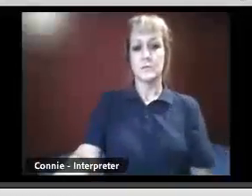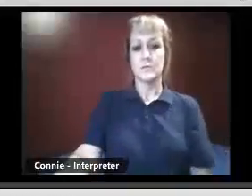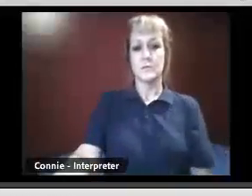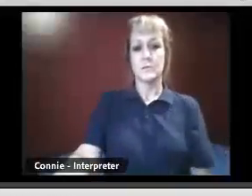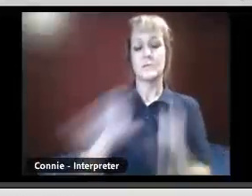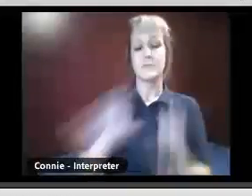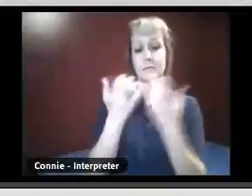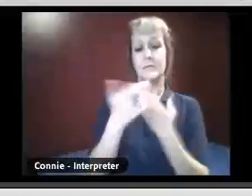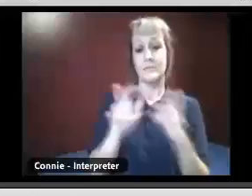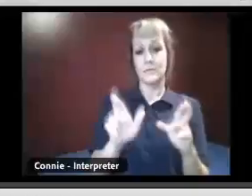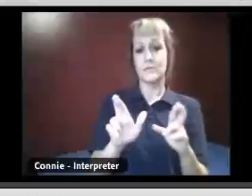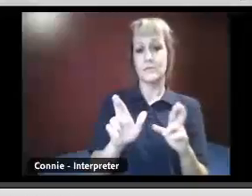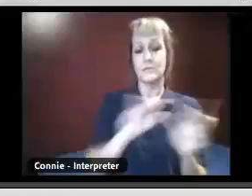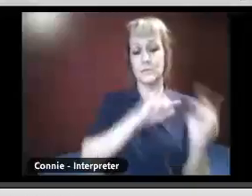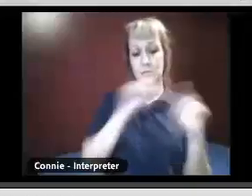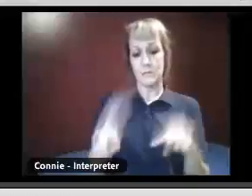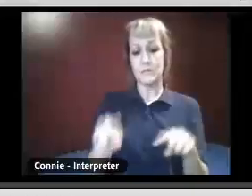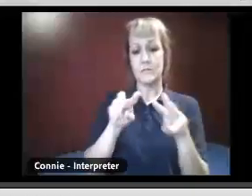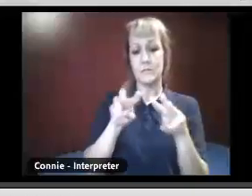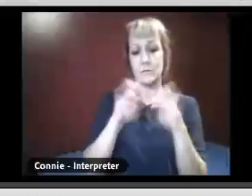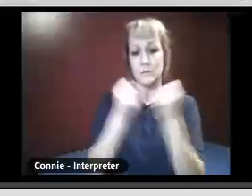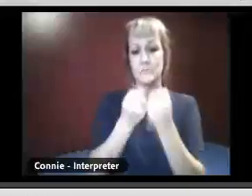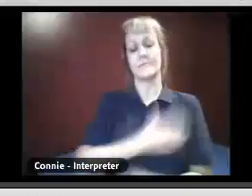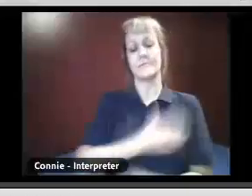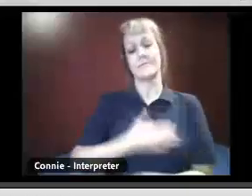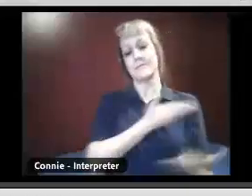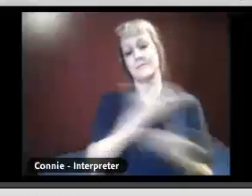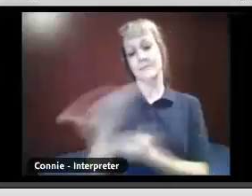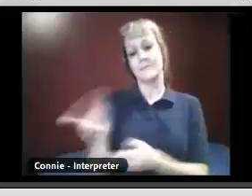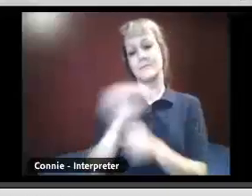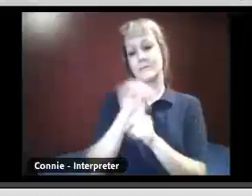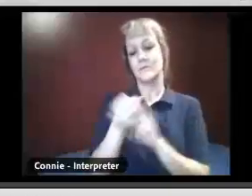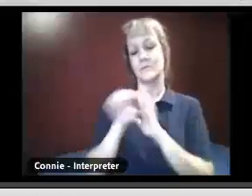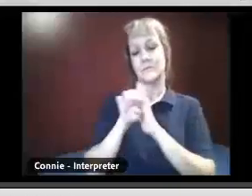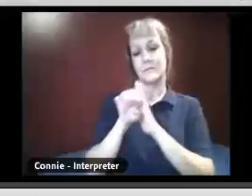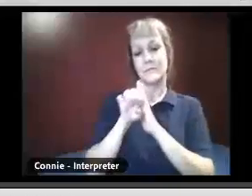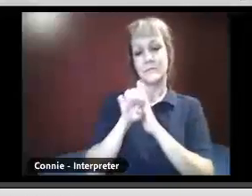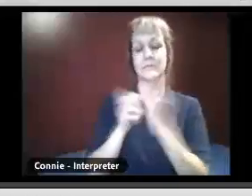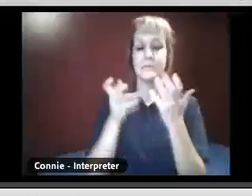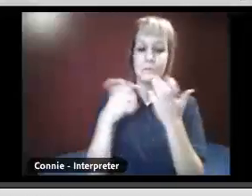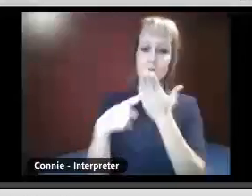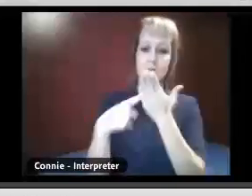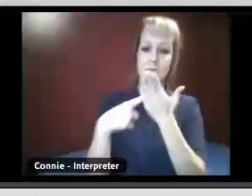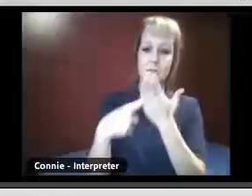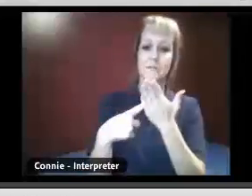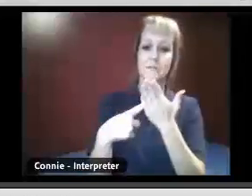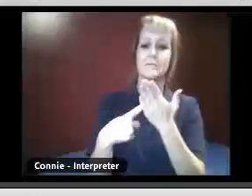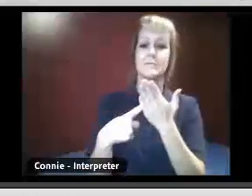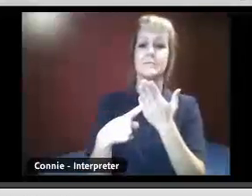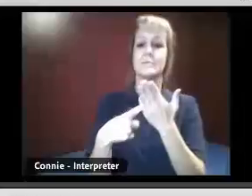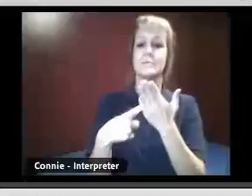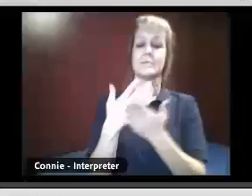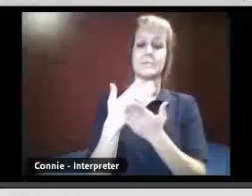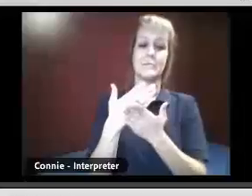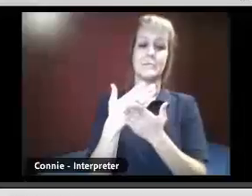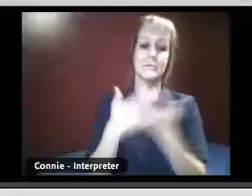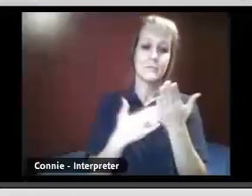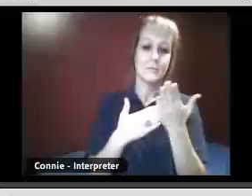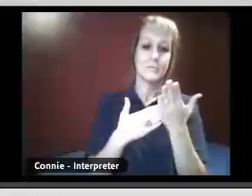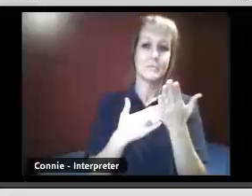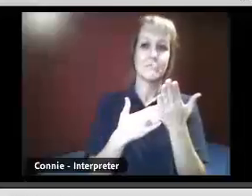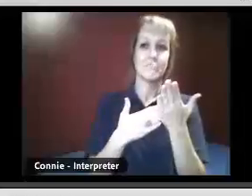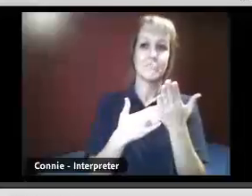anybody who is coming to the class one, please bring real life situations in, because I'd like you to go with some valid approaches